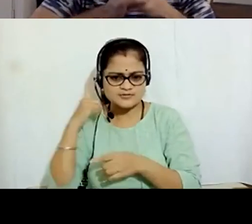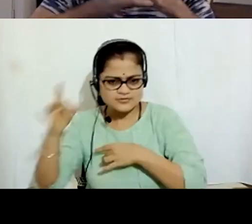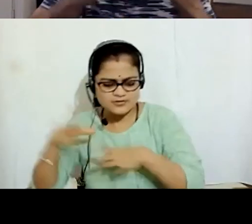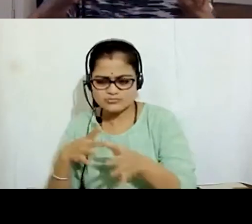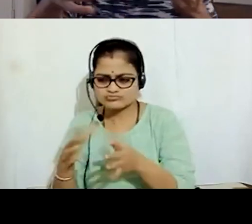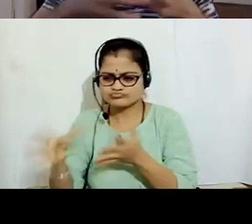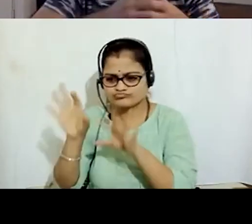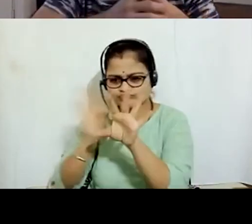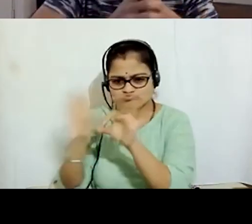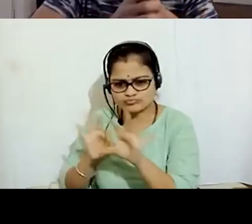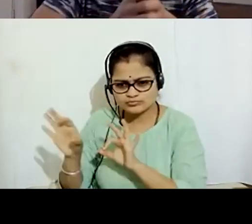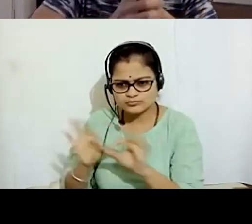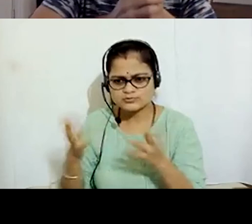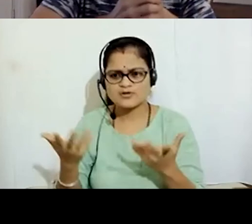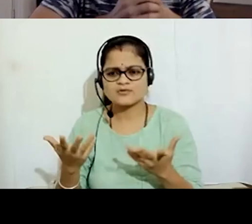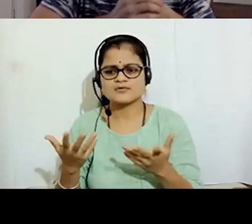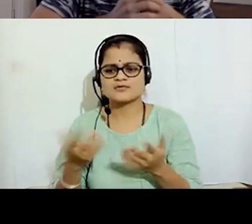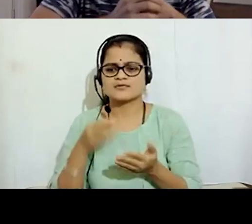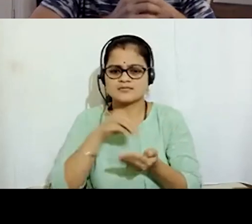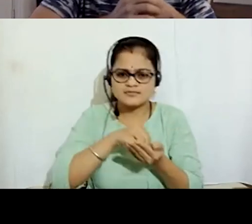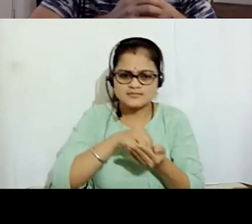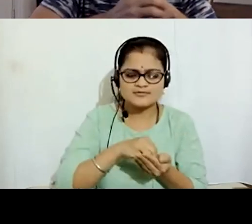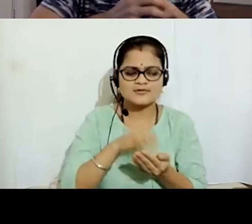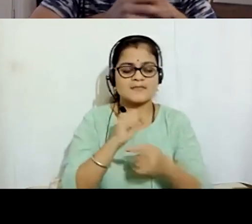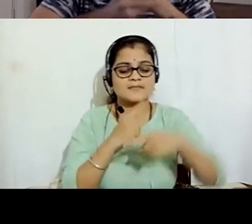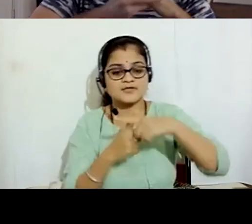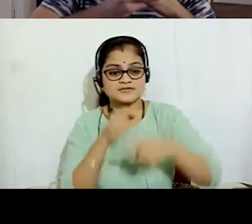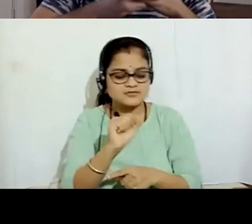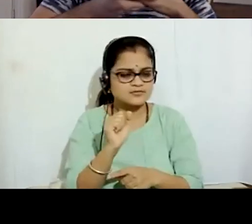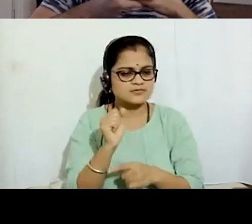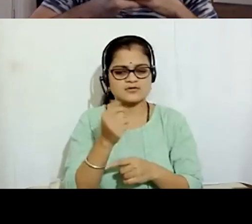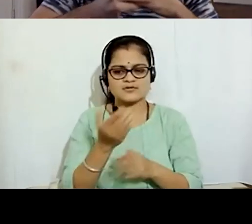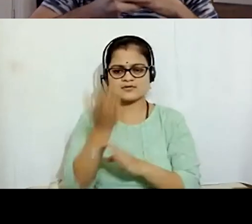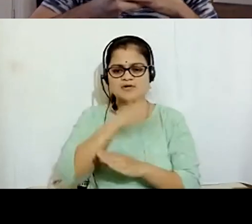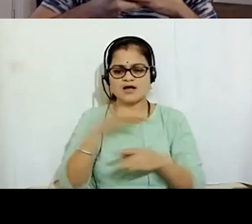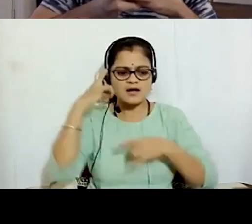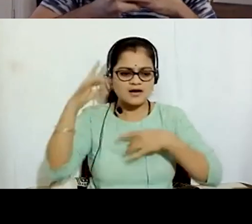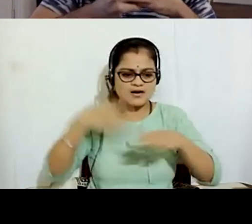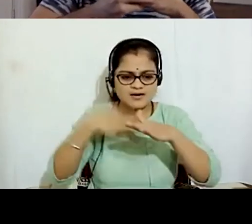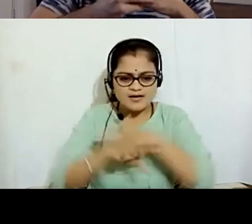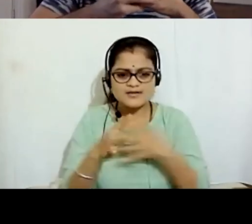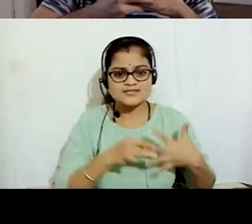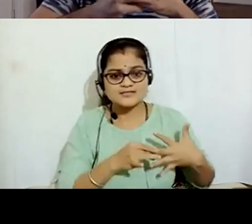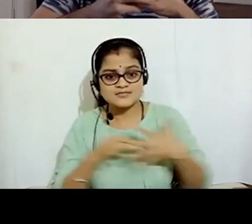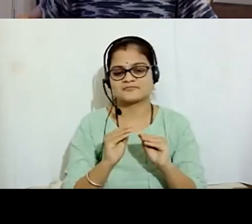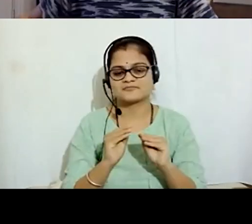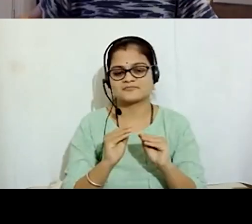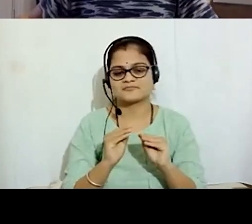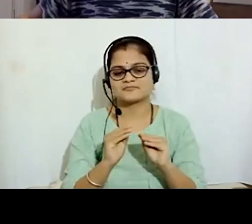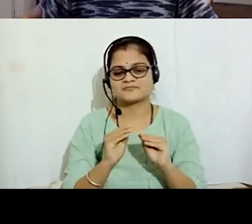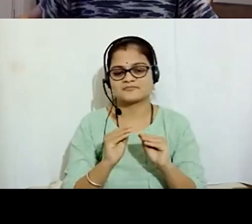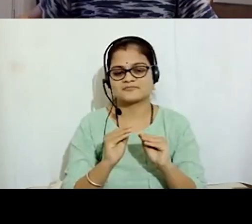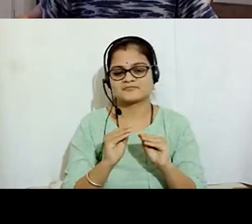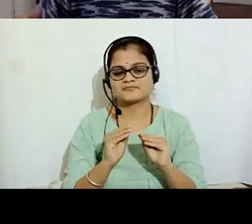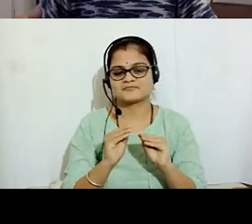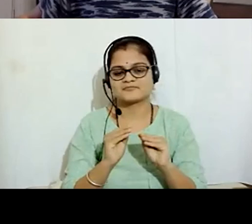cities. Did you find anything new that you didn't know about your city? What do you think is unique about it? And then we would love to see a little bit of the process.